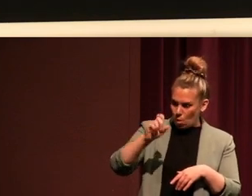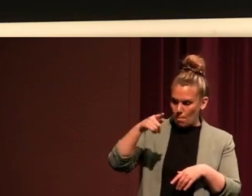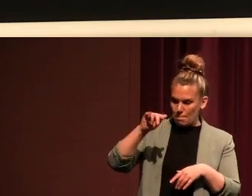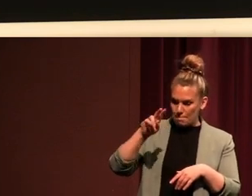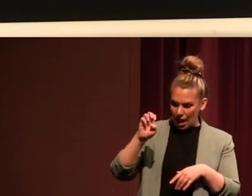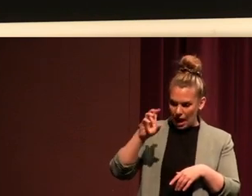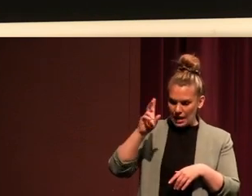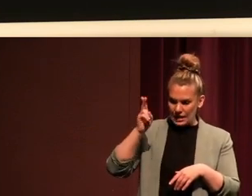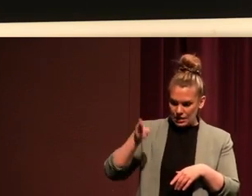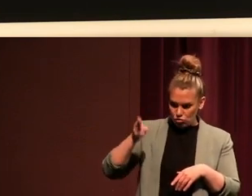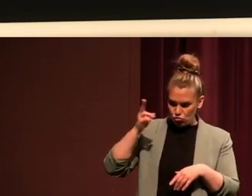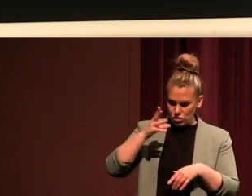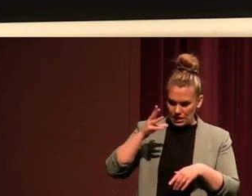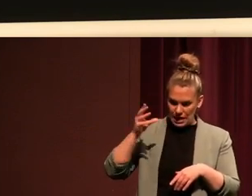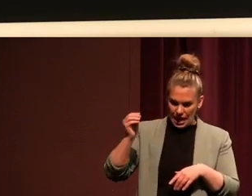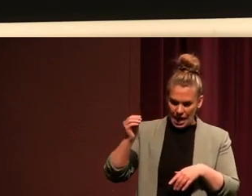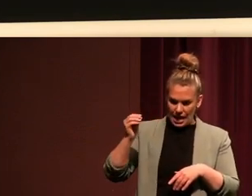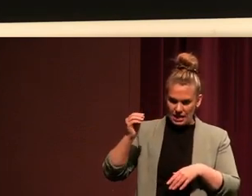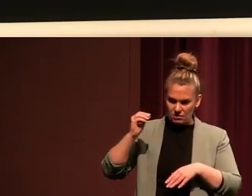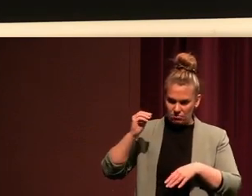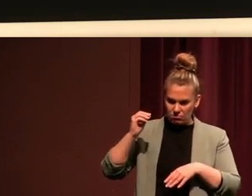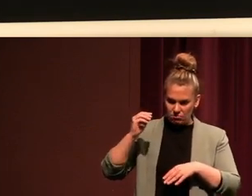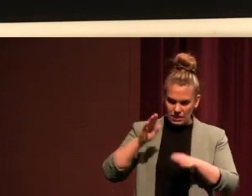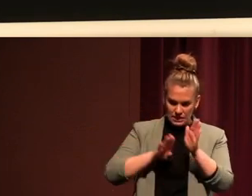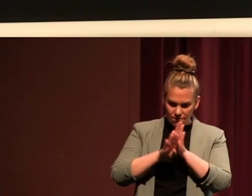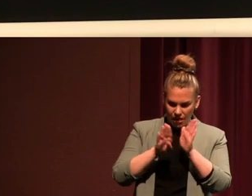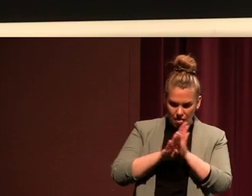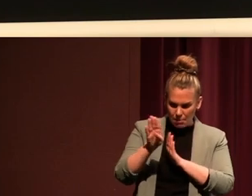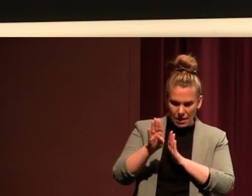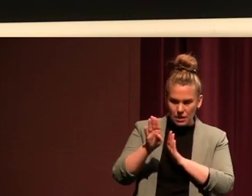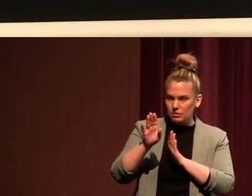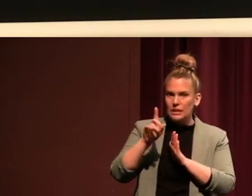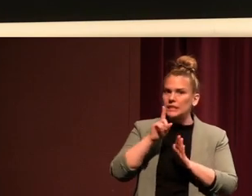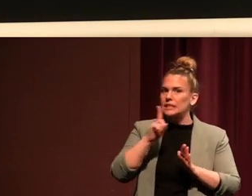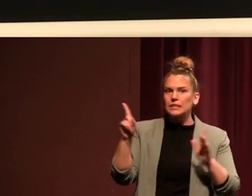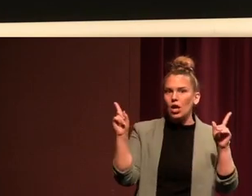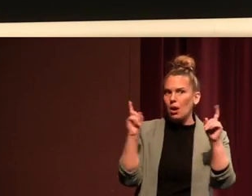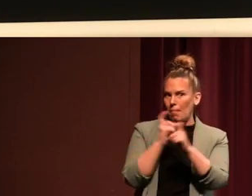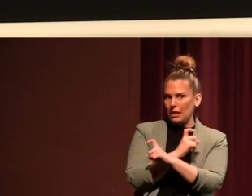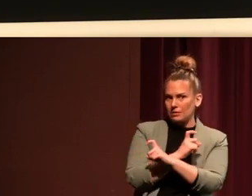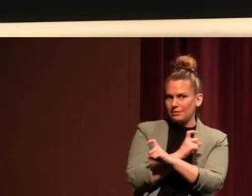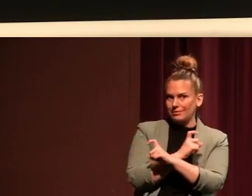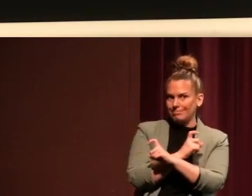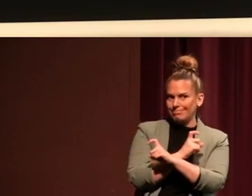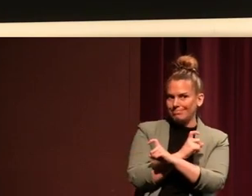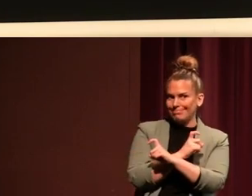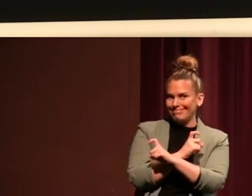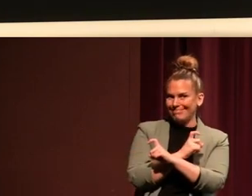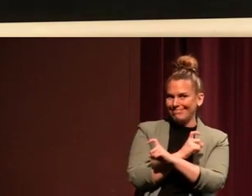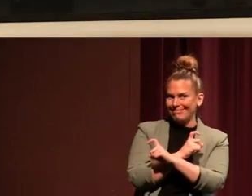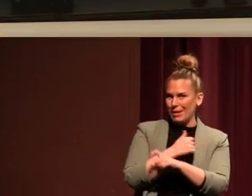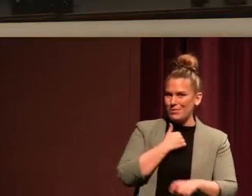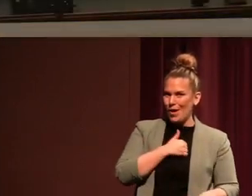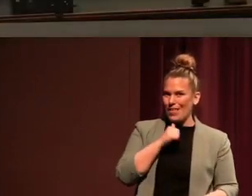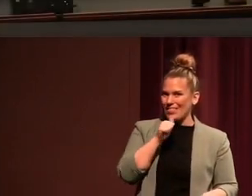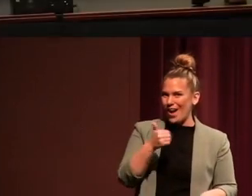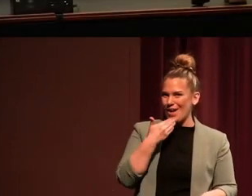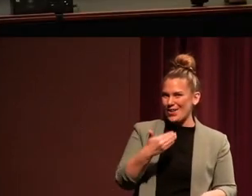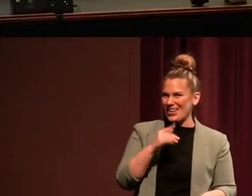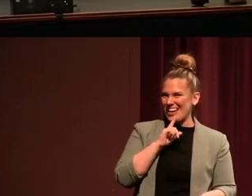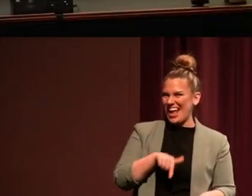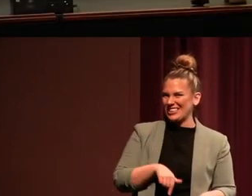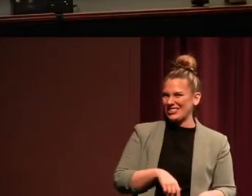stand development, lodgepole pine dynamics are extremely complex. I'm sorry, that's not a very good answer, is